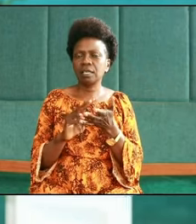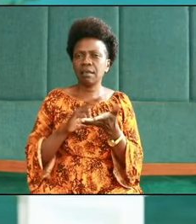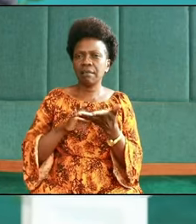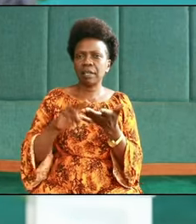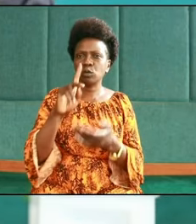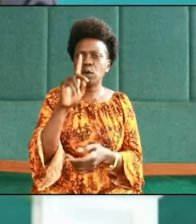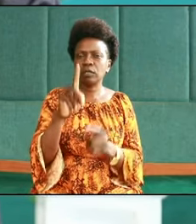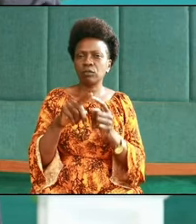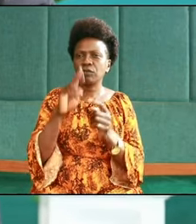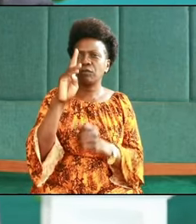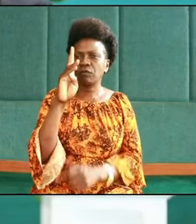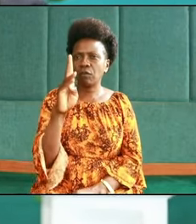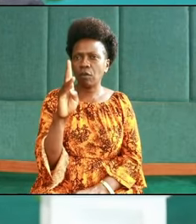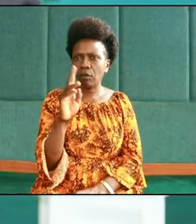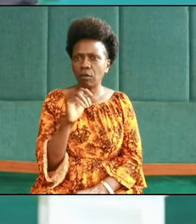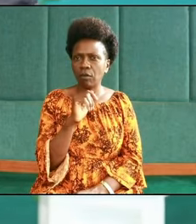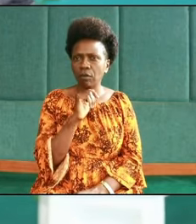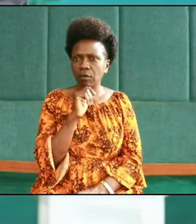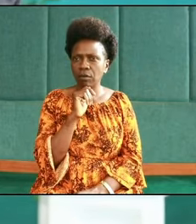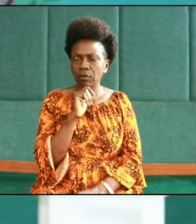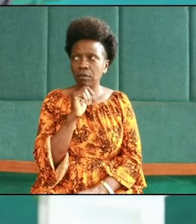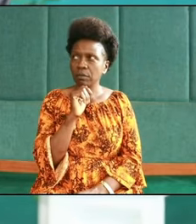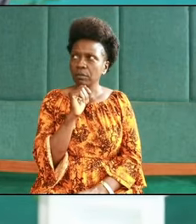verses 1 to 4.